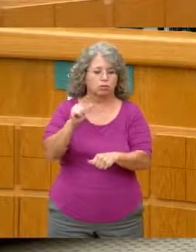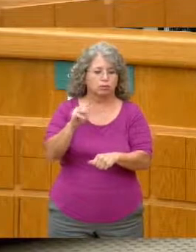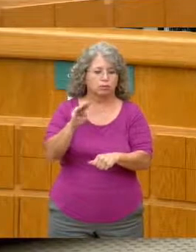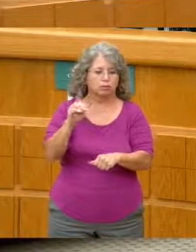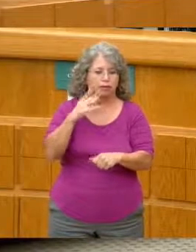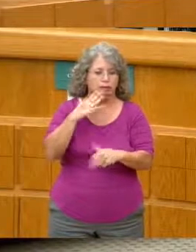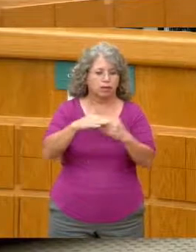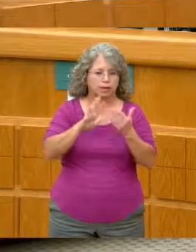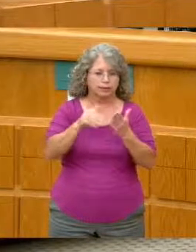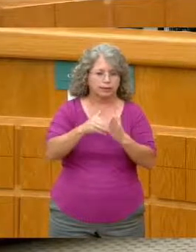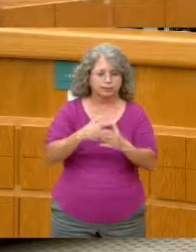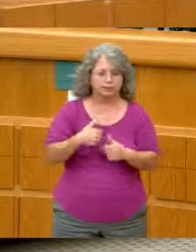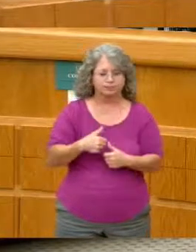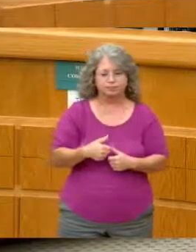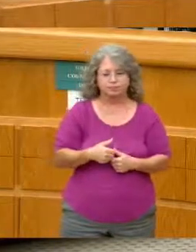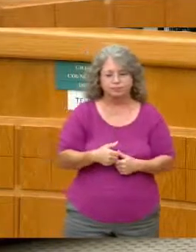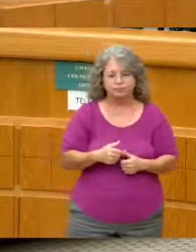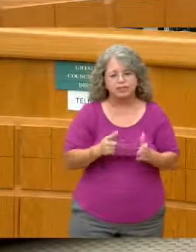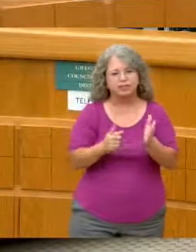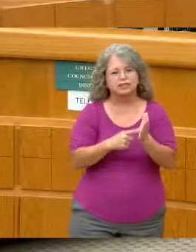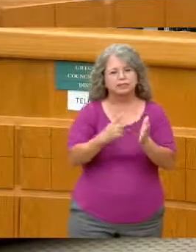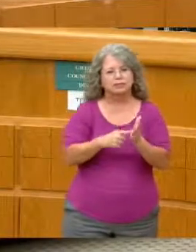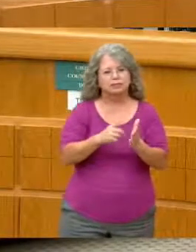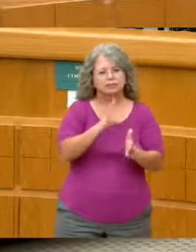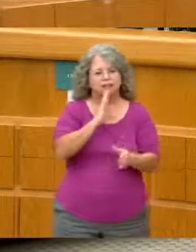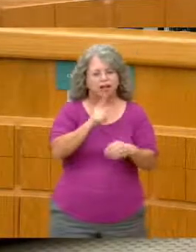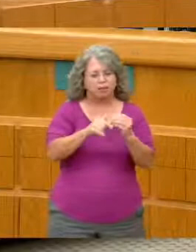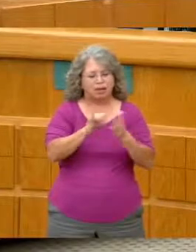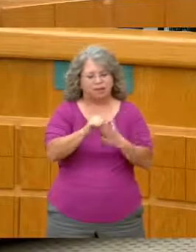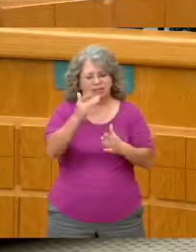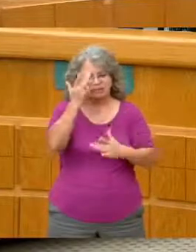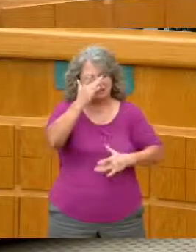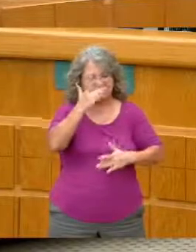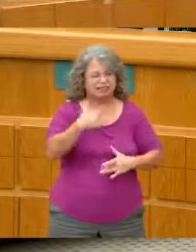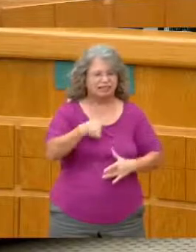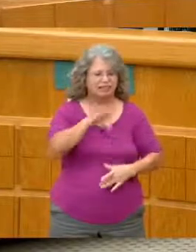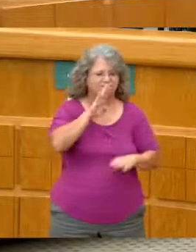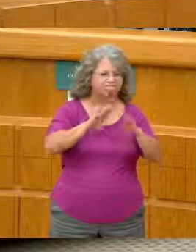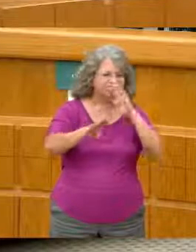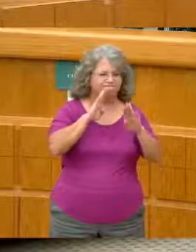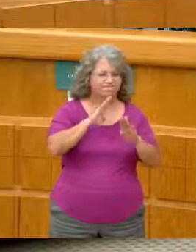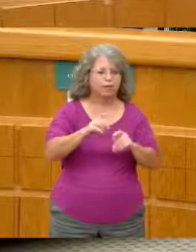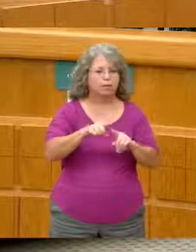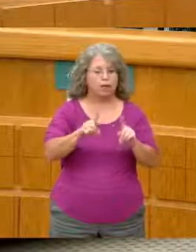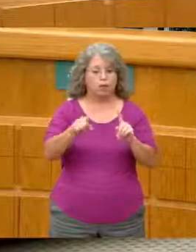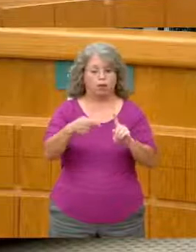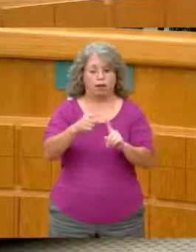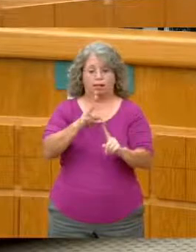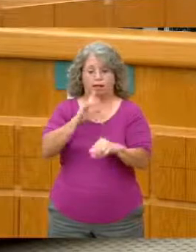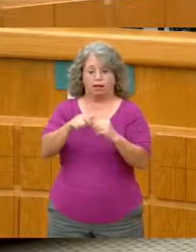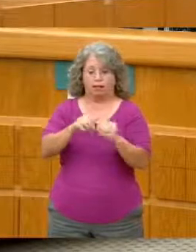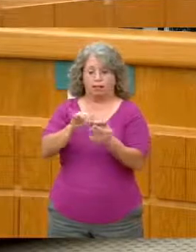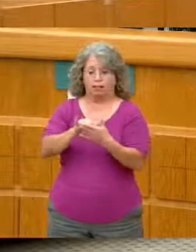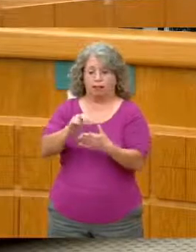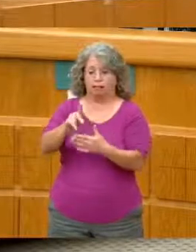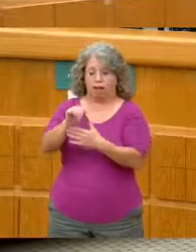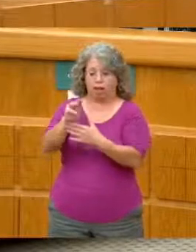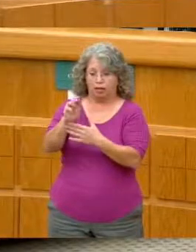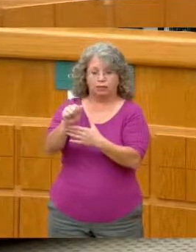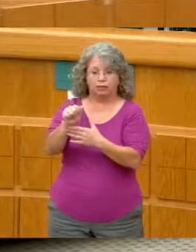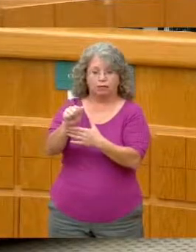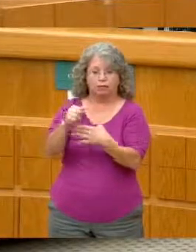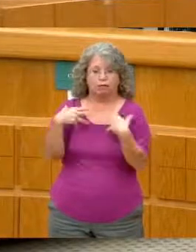thecoastalbendbloodcenter.org. I get really frustrated talking about this disease sometimes, but when I talk about convalescent plasma, I